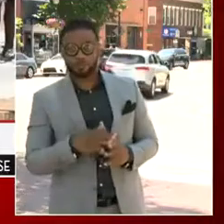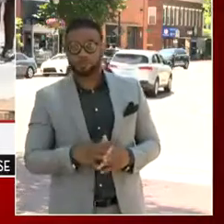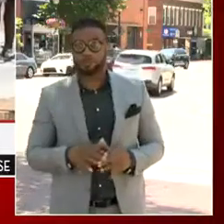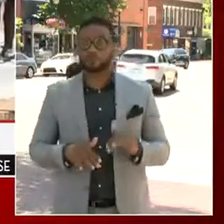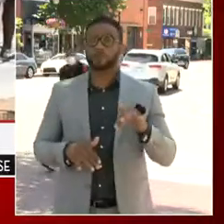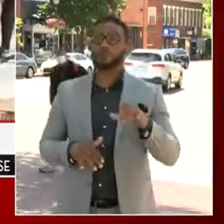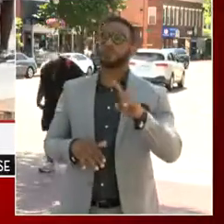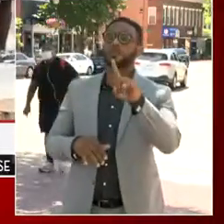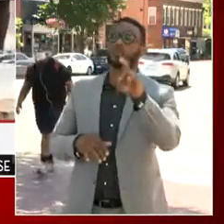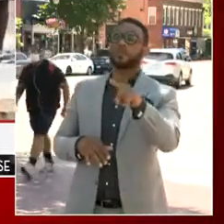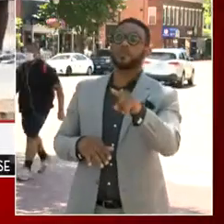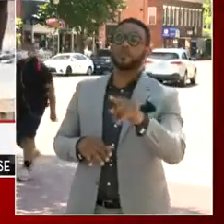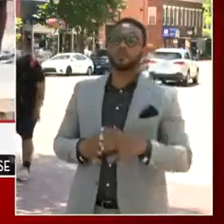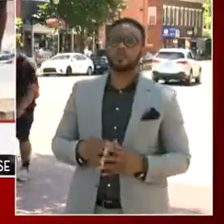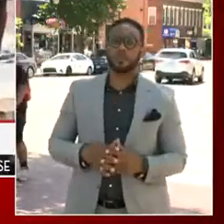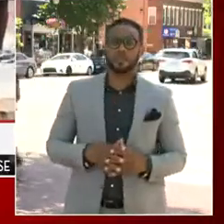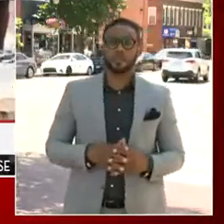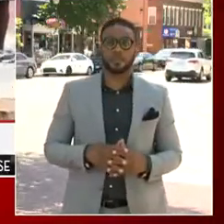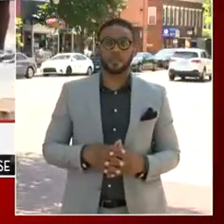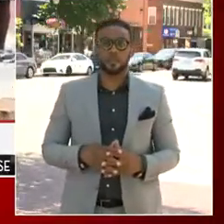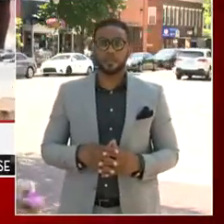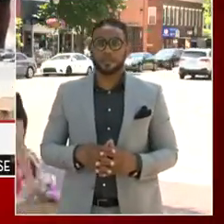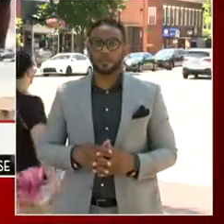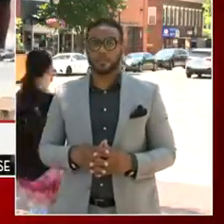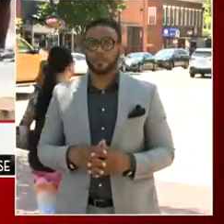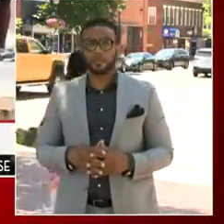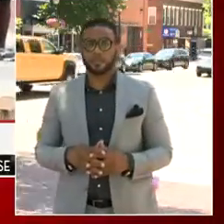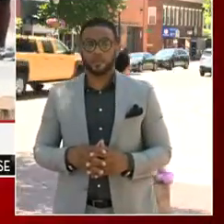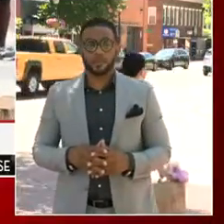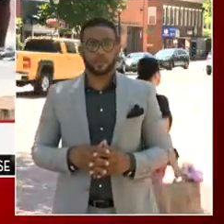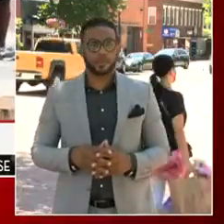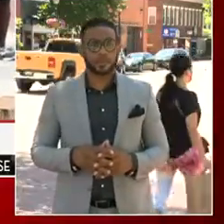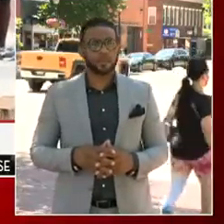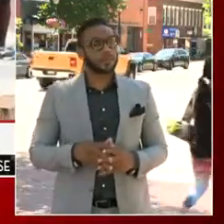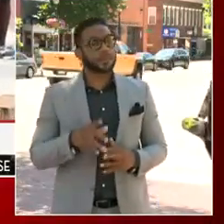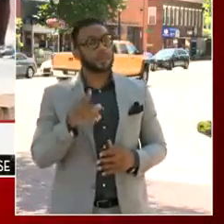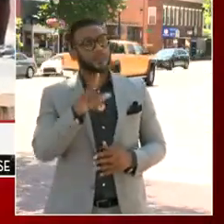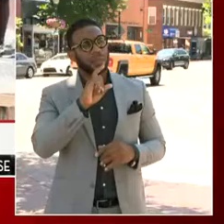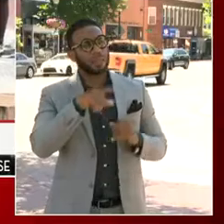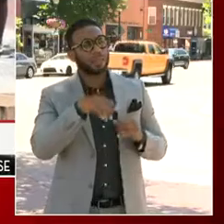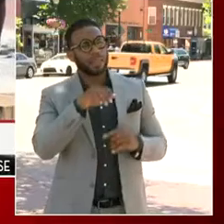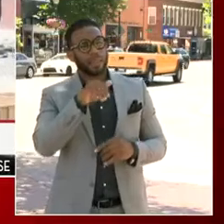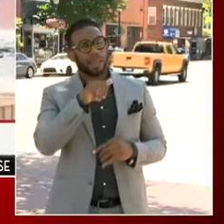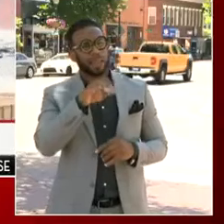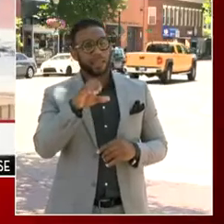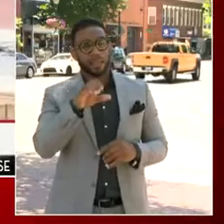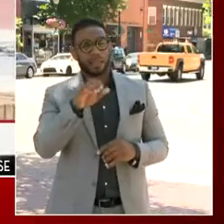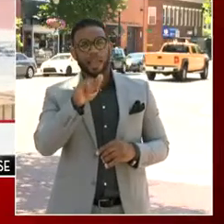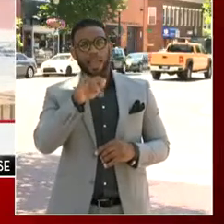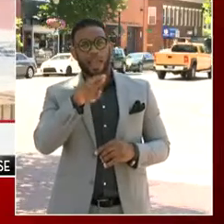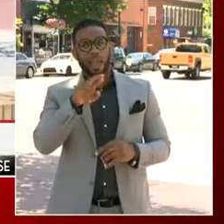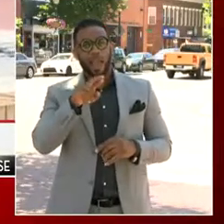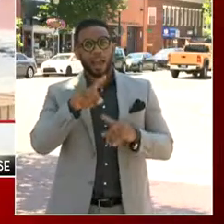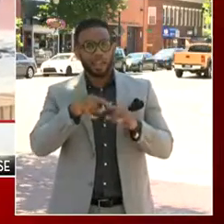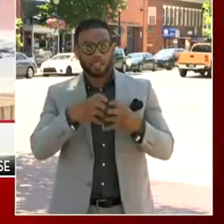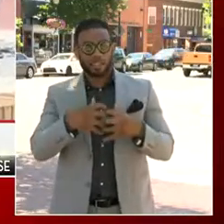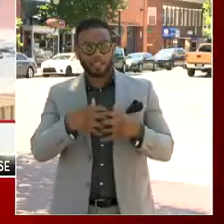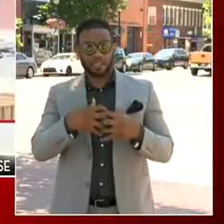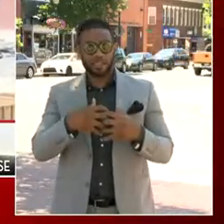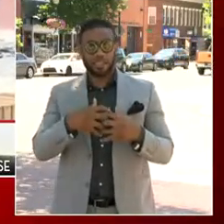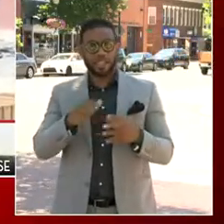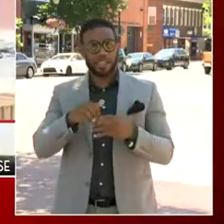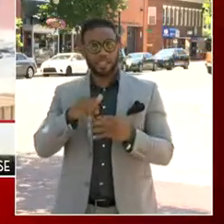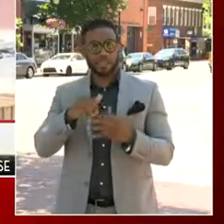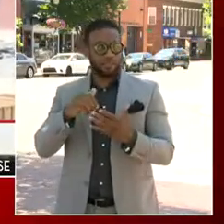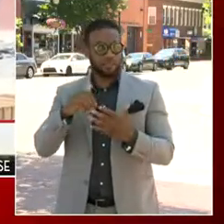Yeah. Reminded. Can you update us, or can somebody update us on the air conditioning at the central cell block? Sure. Keith,